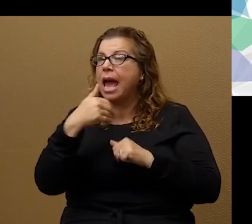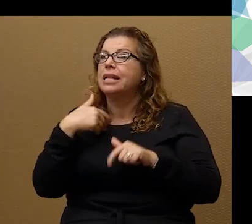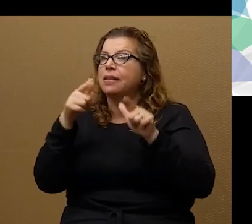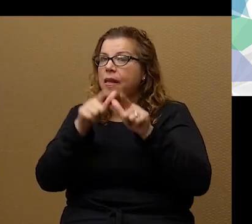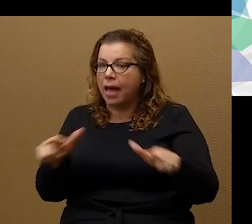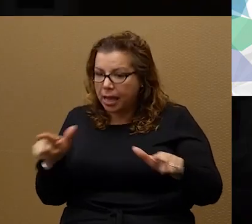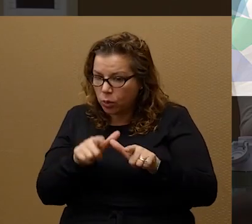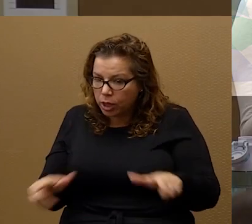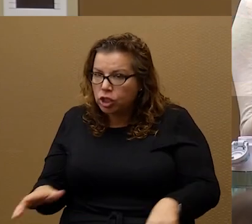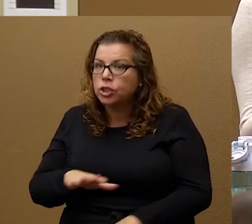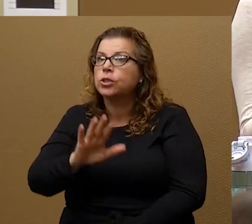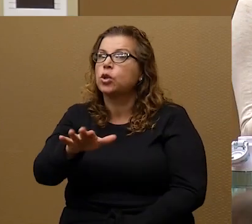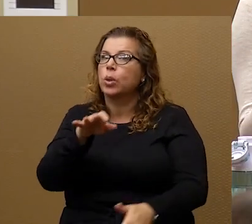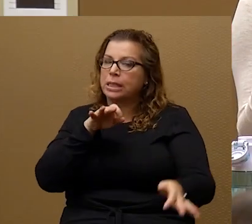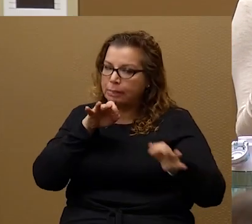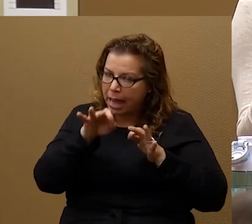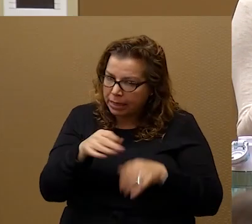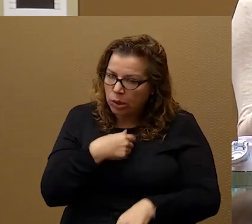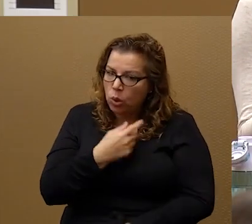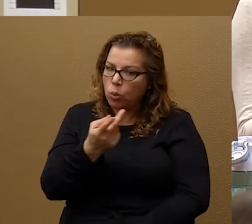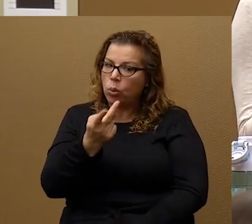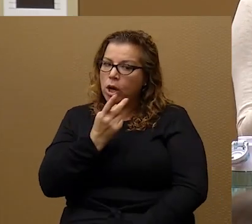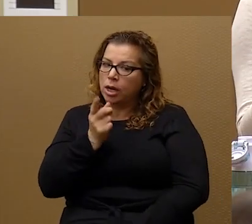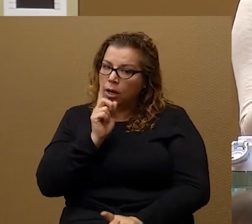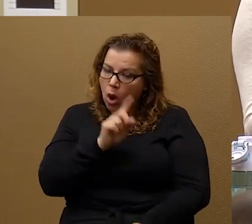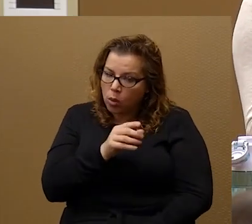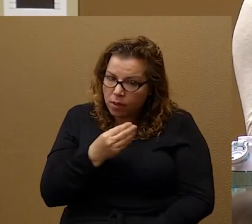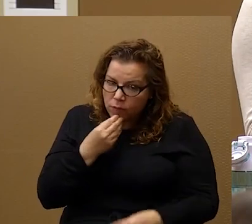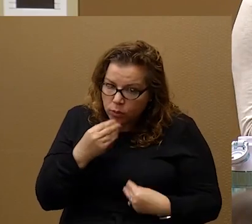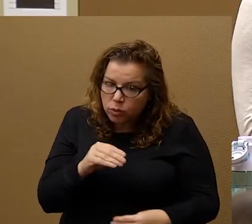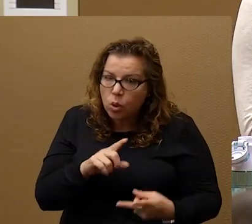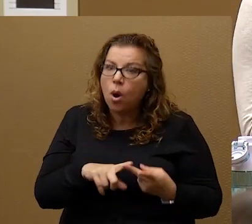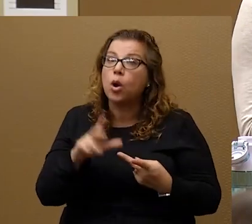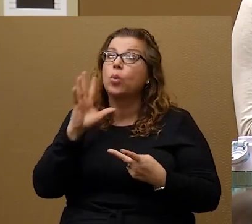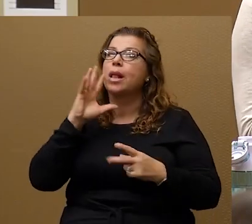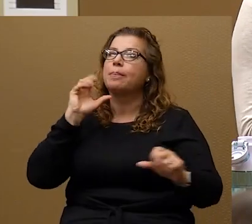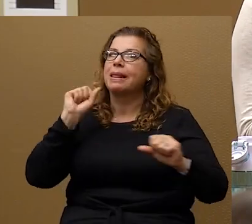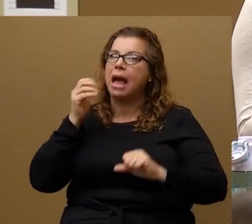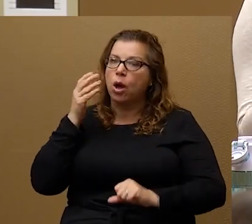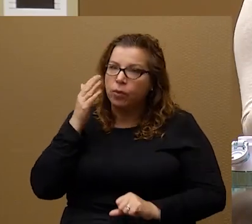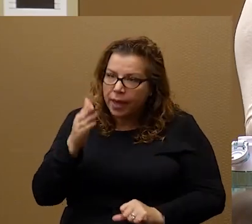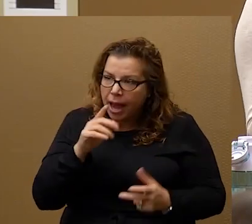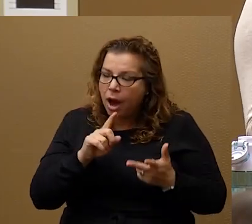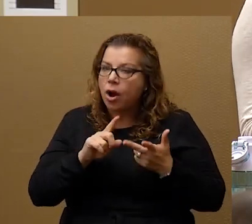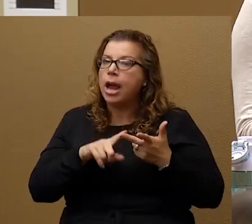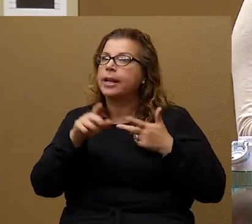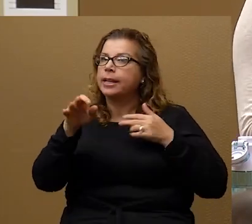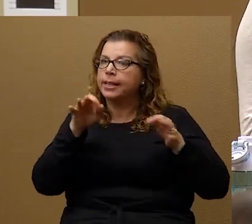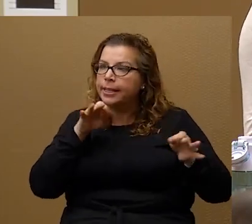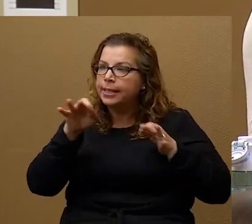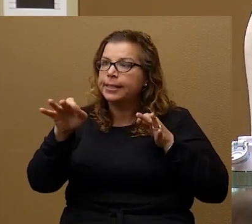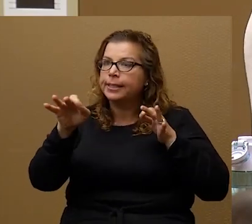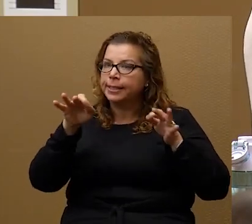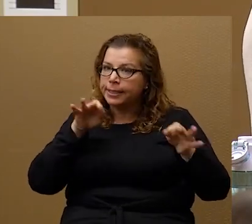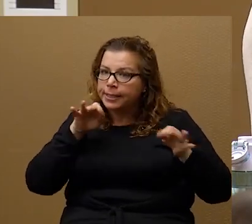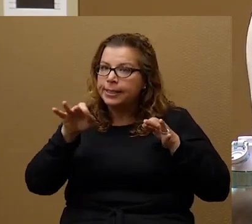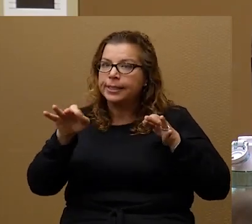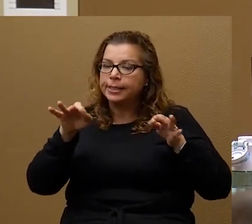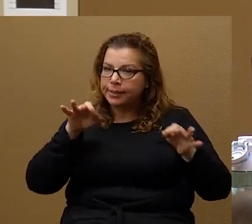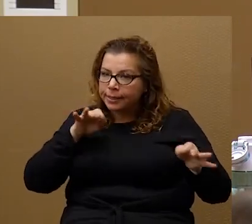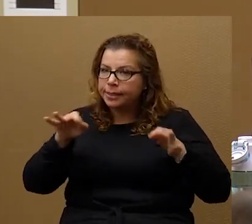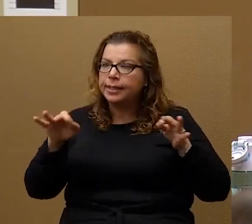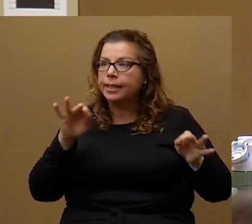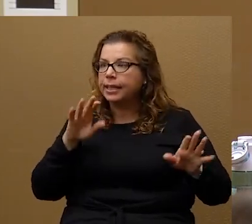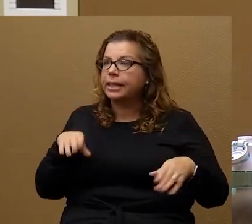we're going to go to the grocery store, it's going to be loud, this is what might happen, and just kind of forewarn them and then